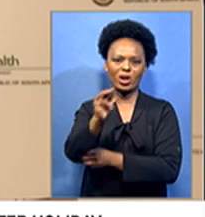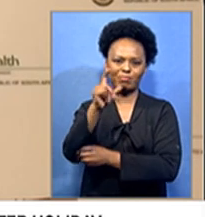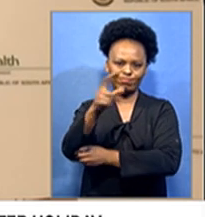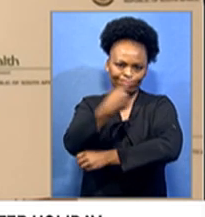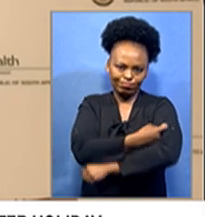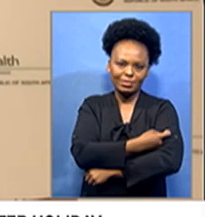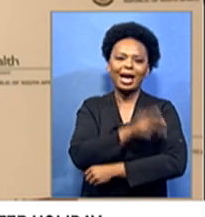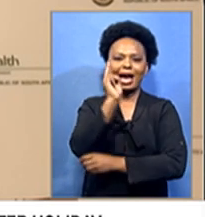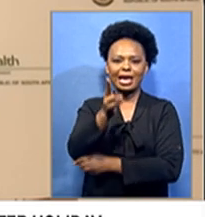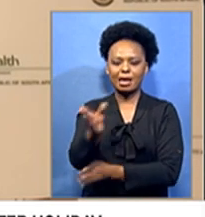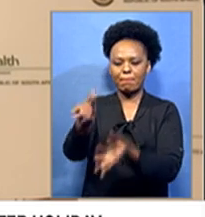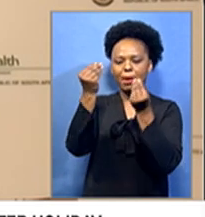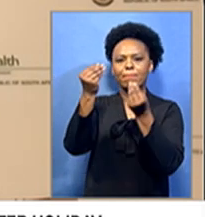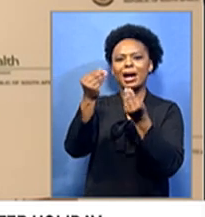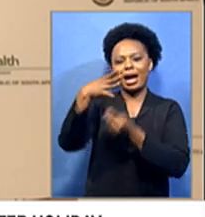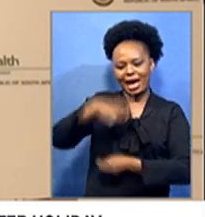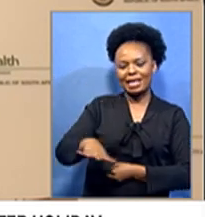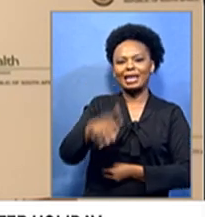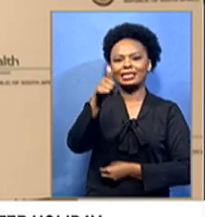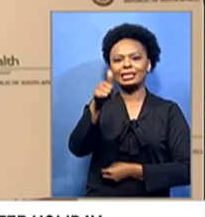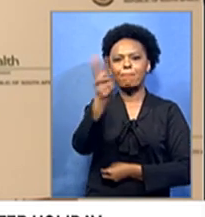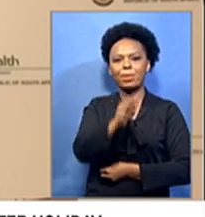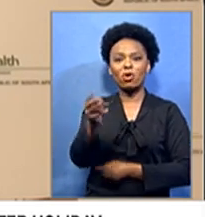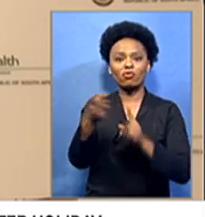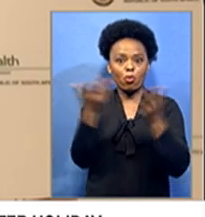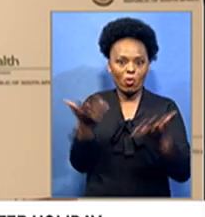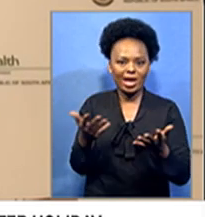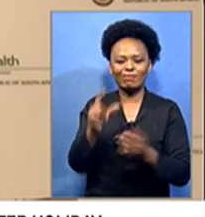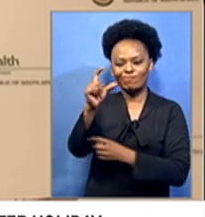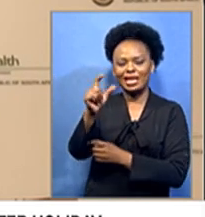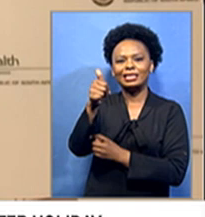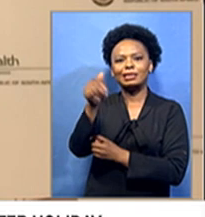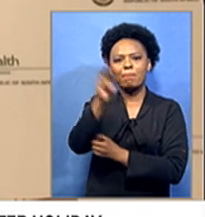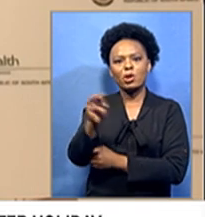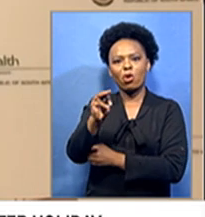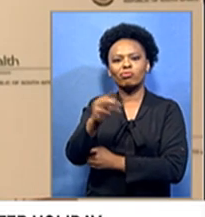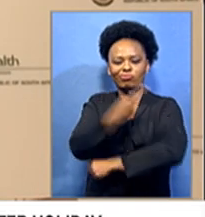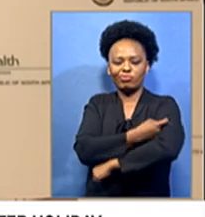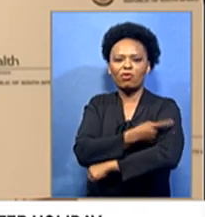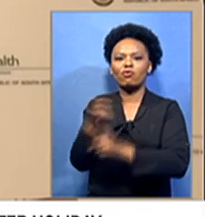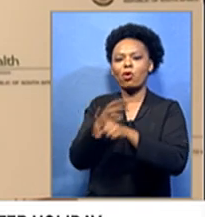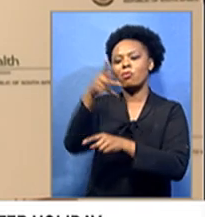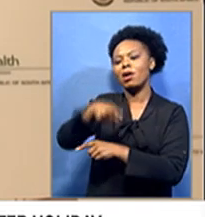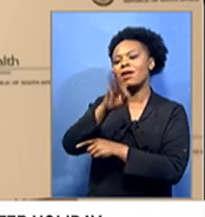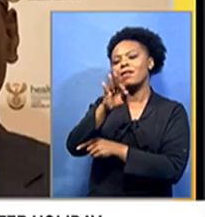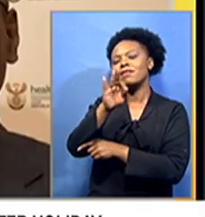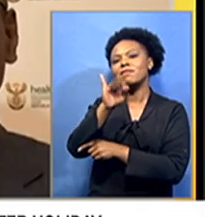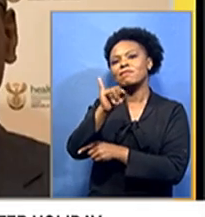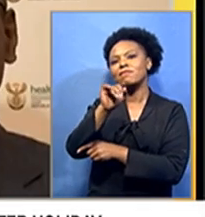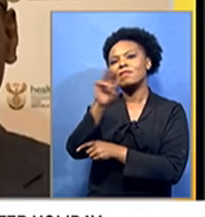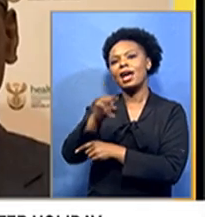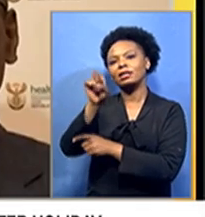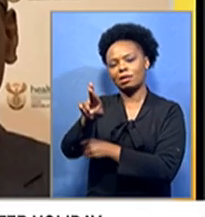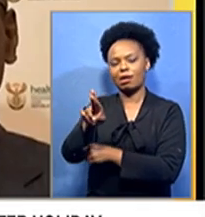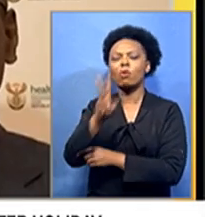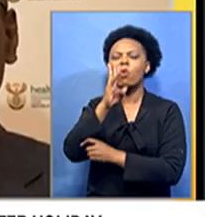million from Pfizer. So they will actually be coming through within that time frame. Yeah. So let's have a